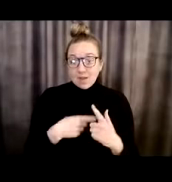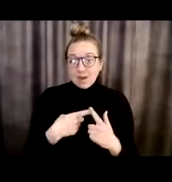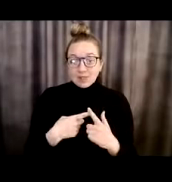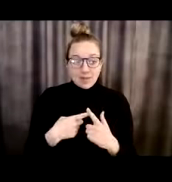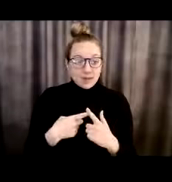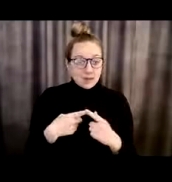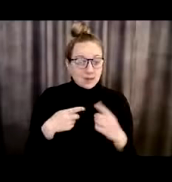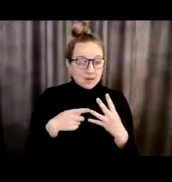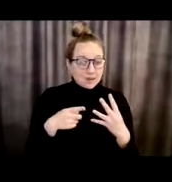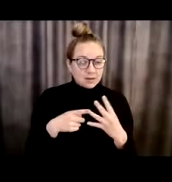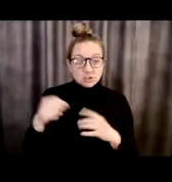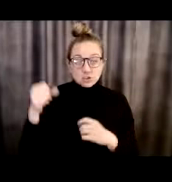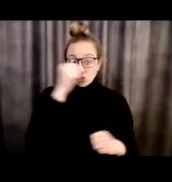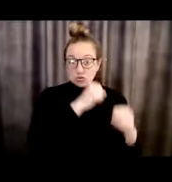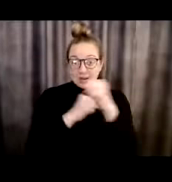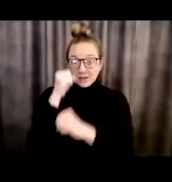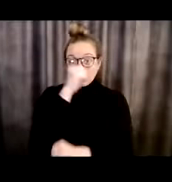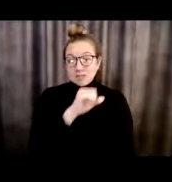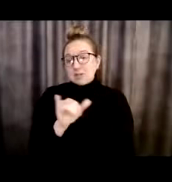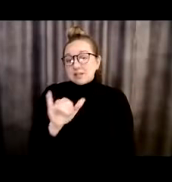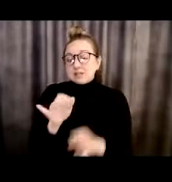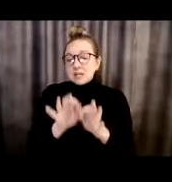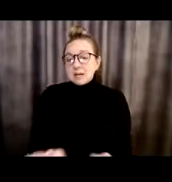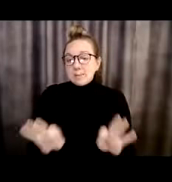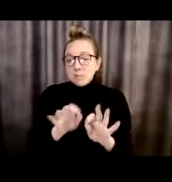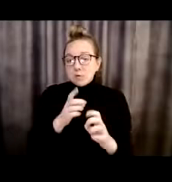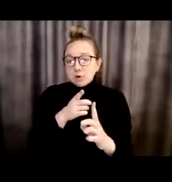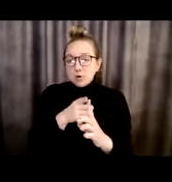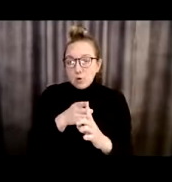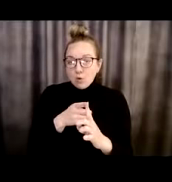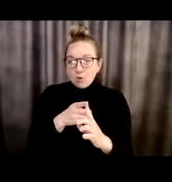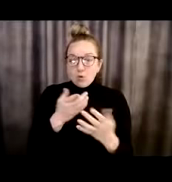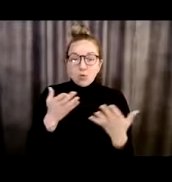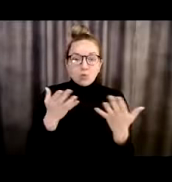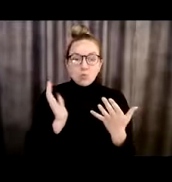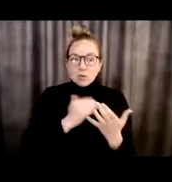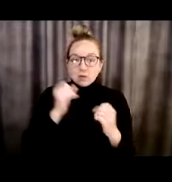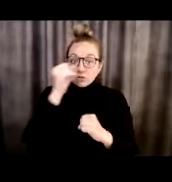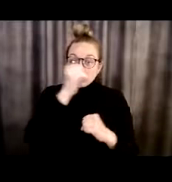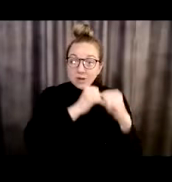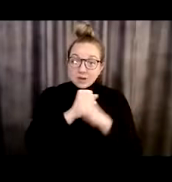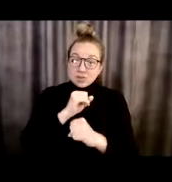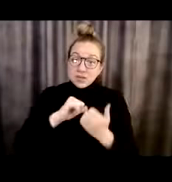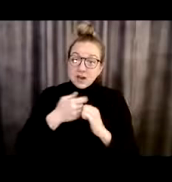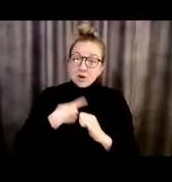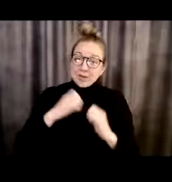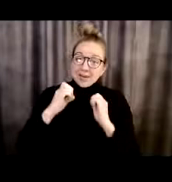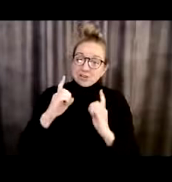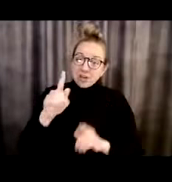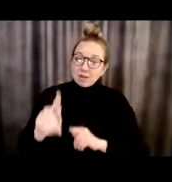an overall goal? Like how do we communicate the importance of play? How do we educate individuals about the importance of